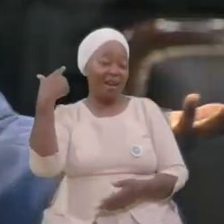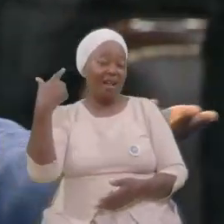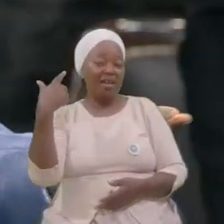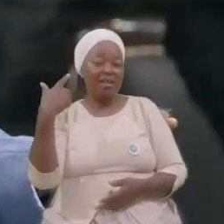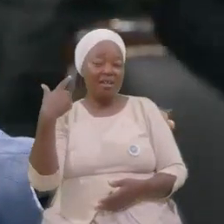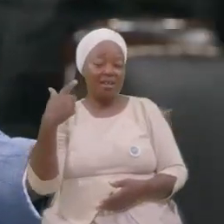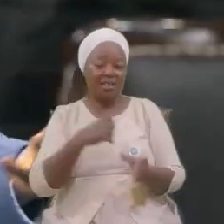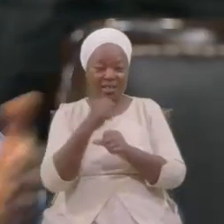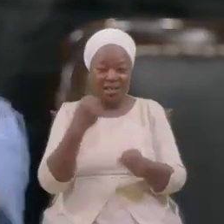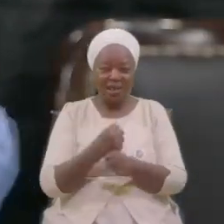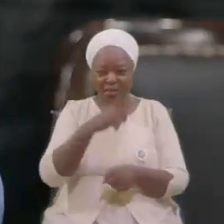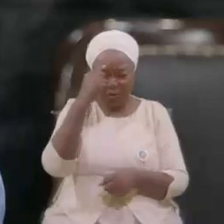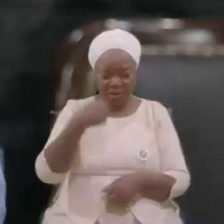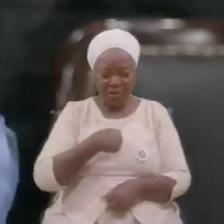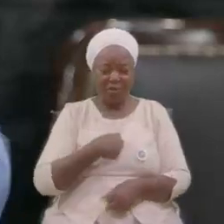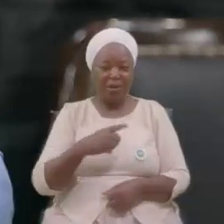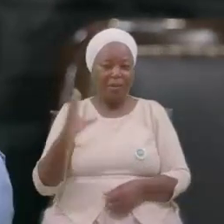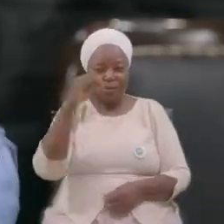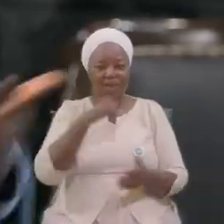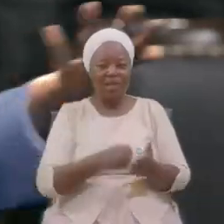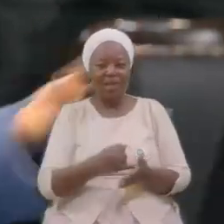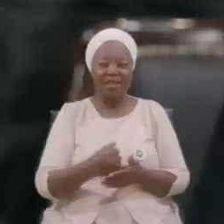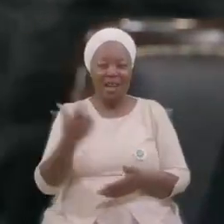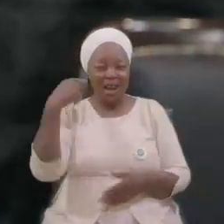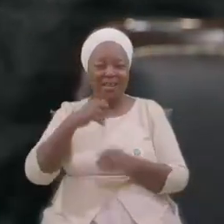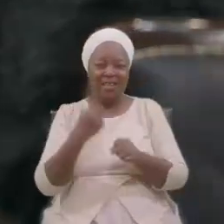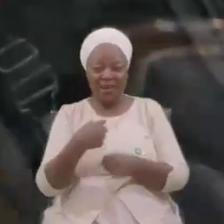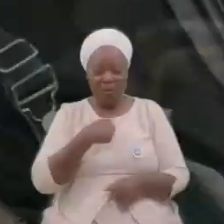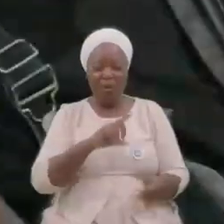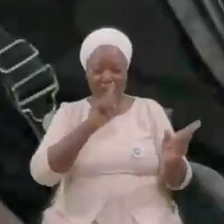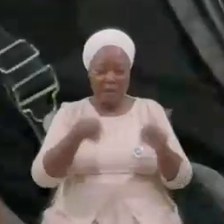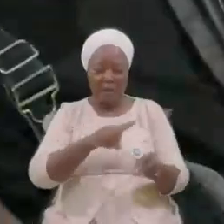I missed it last year, I will come and come and come again.